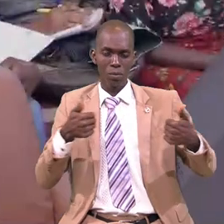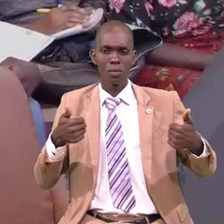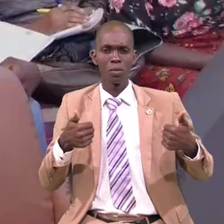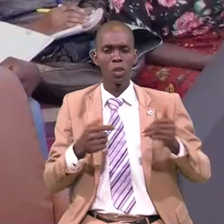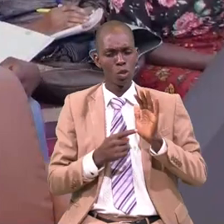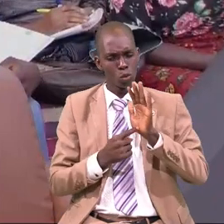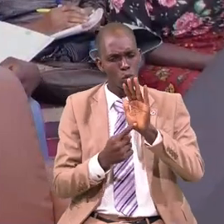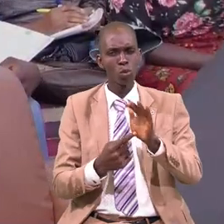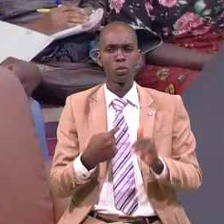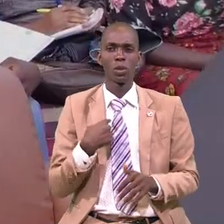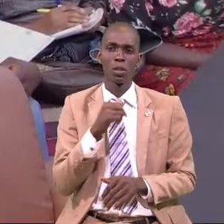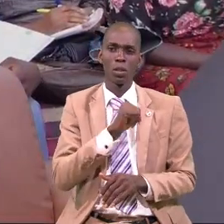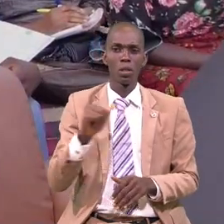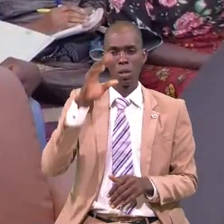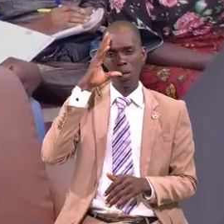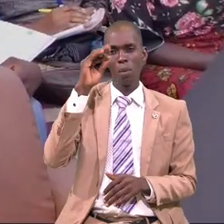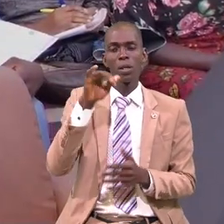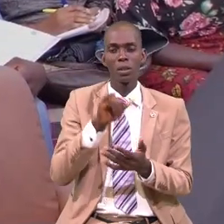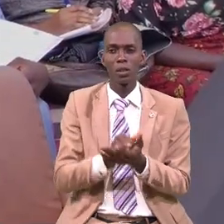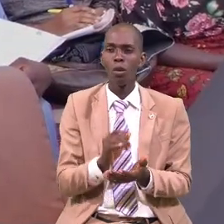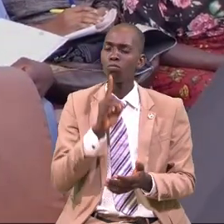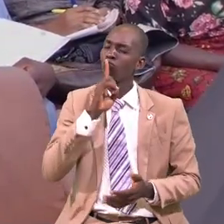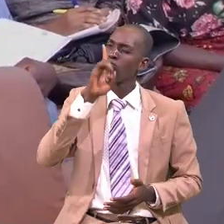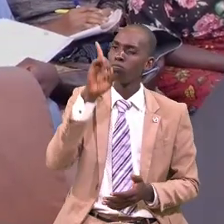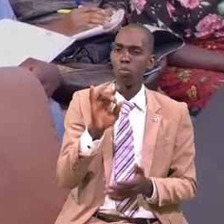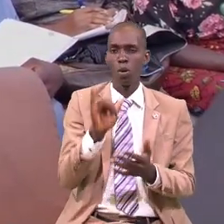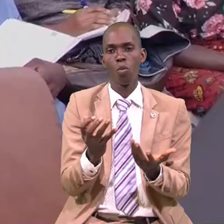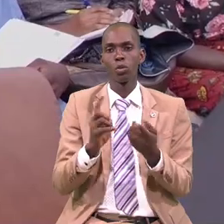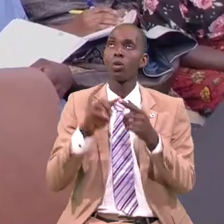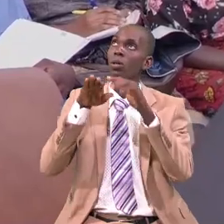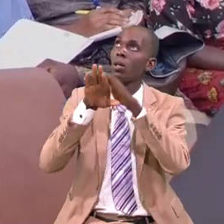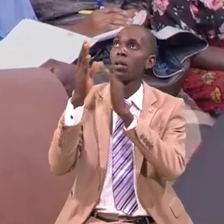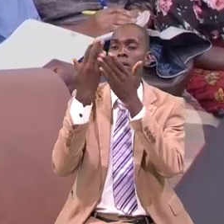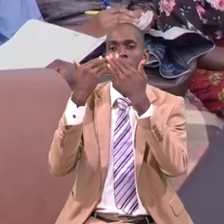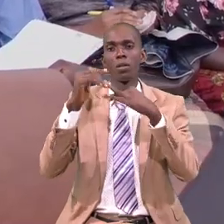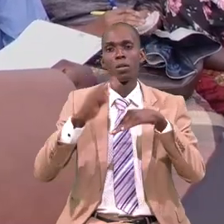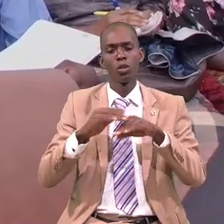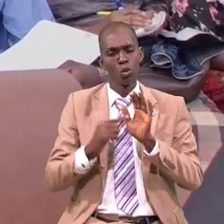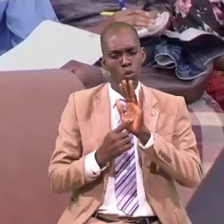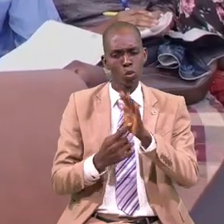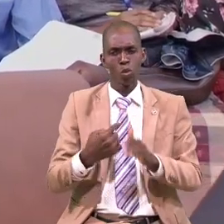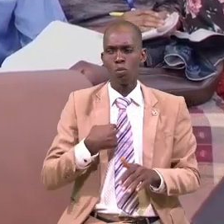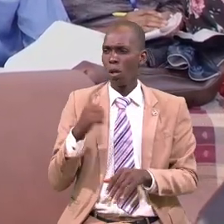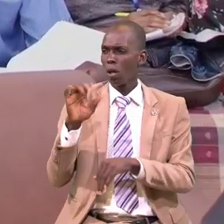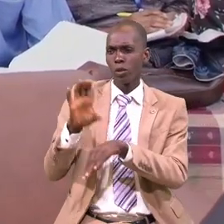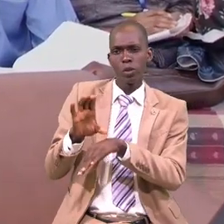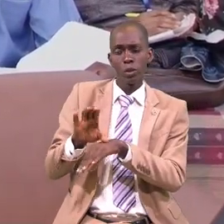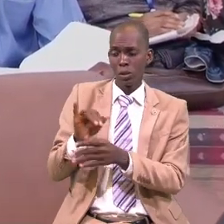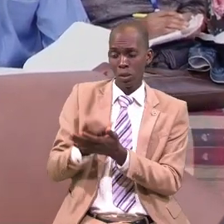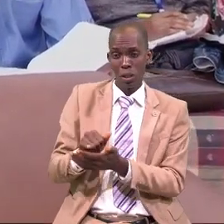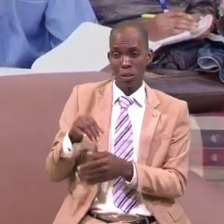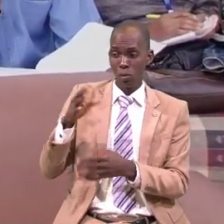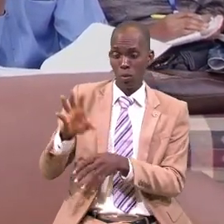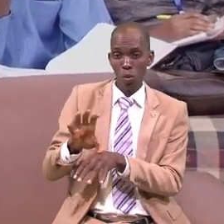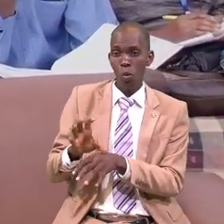man that really wants to get to heaven. Show me a church that wants to take their